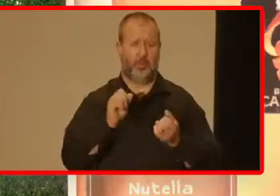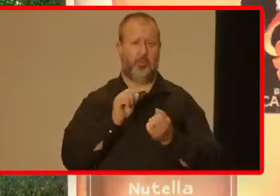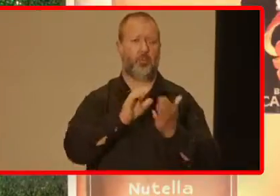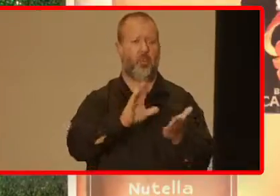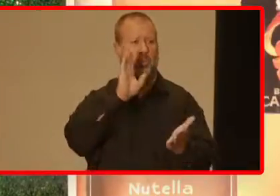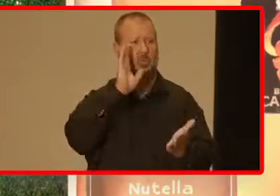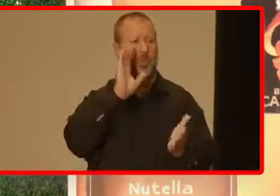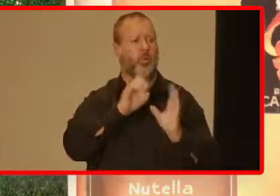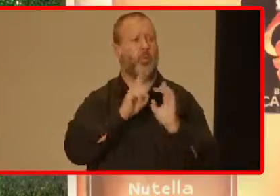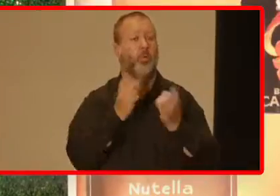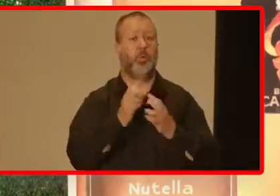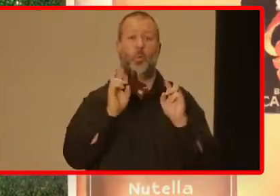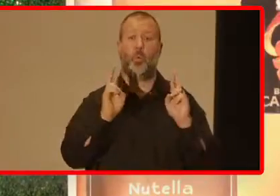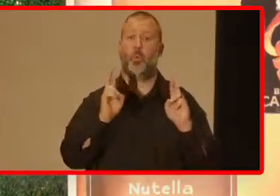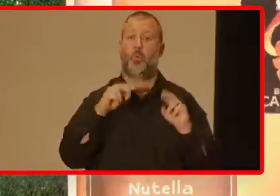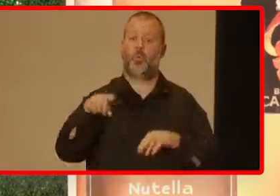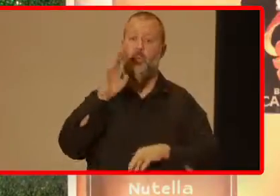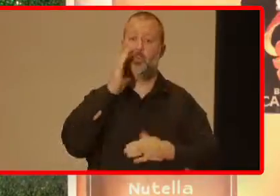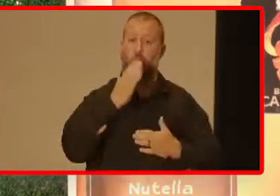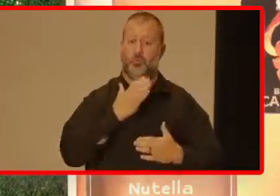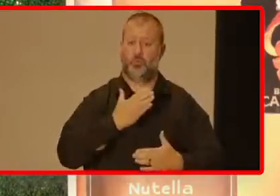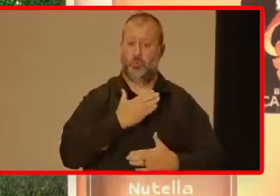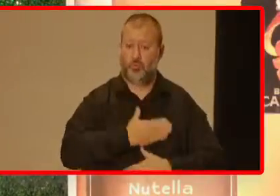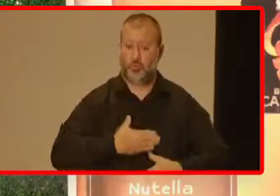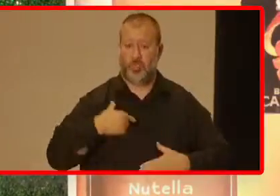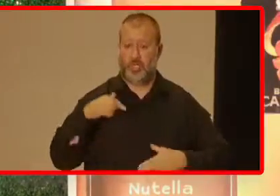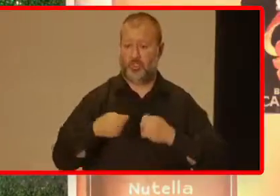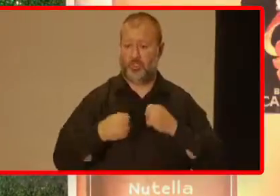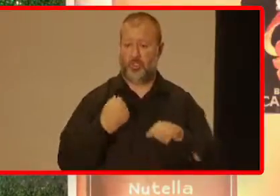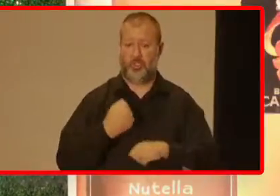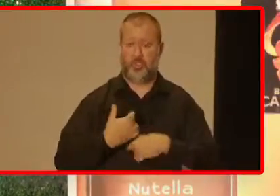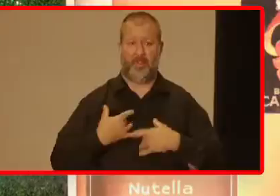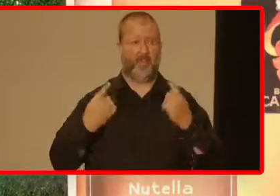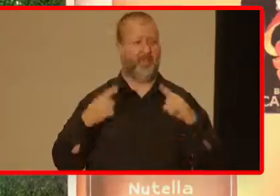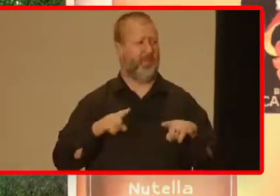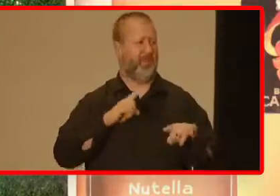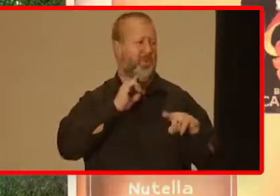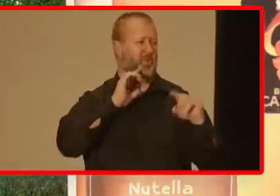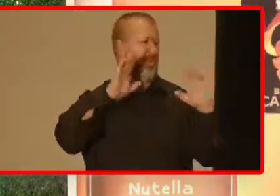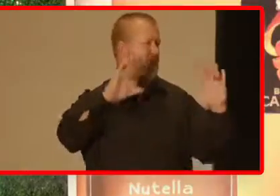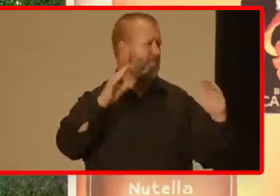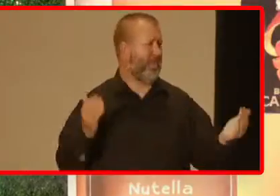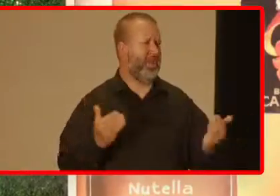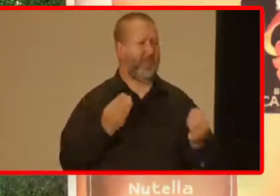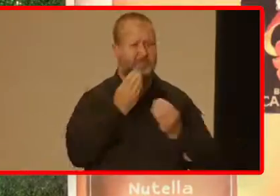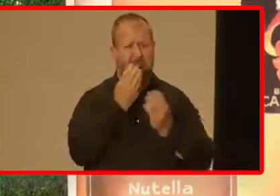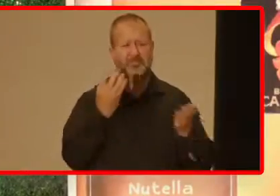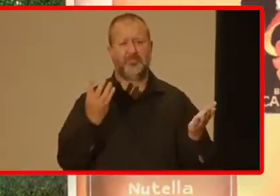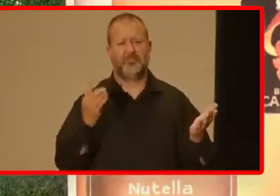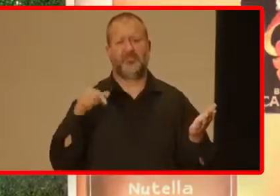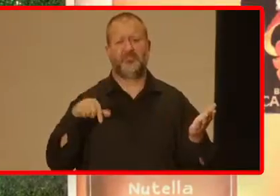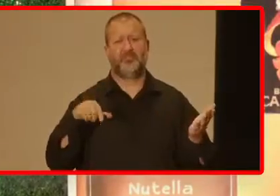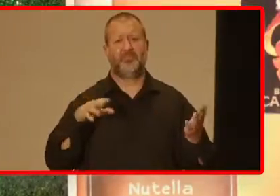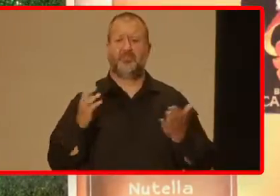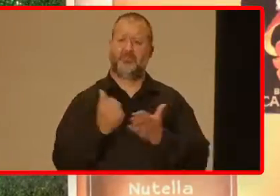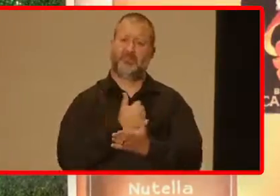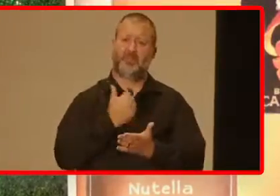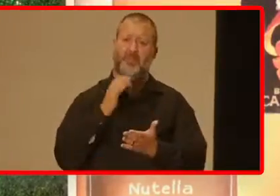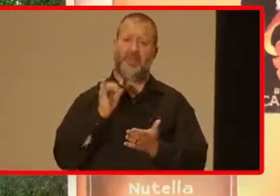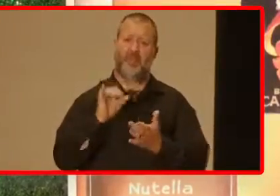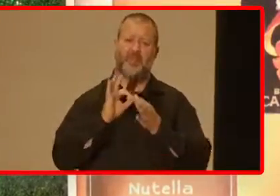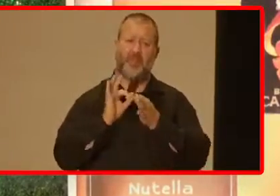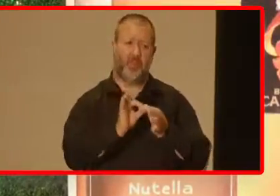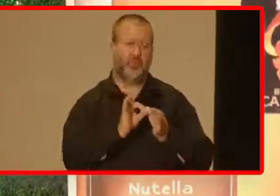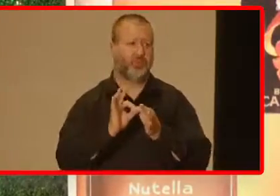The department's hope is that you will enjoy this year's event, which is awesome, I'll just tell you that, and take advantage of the fellowship